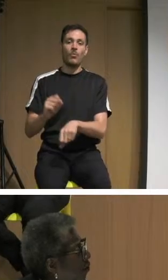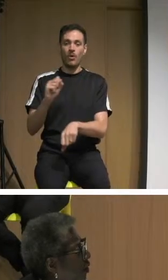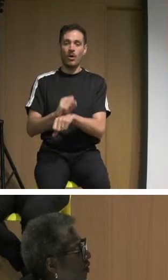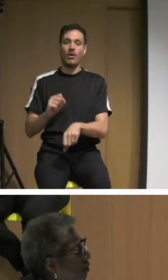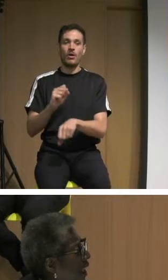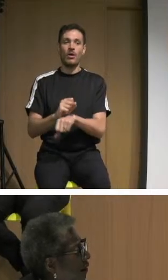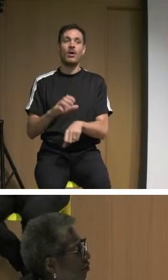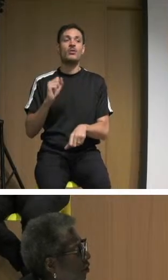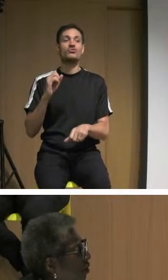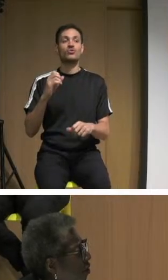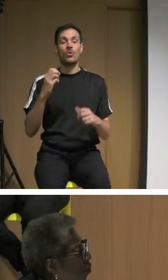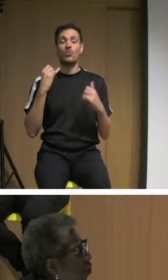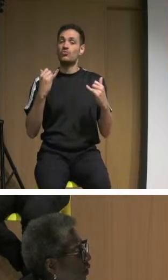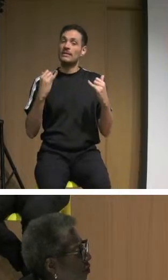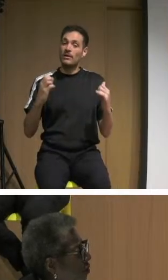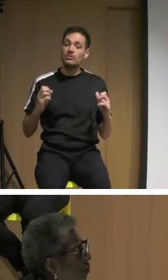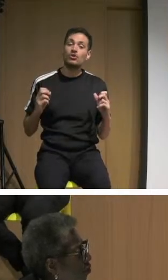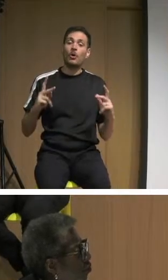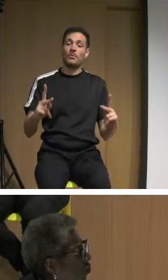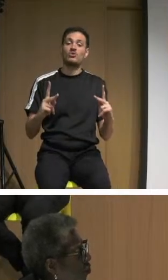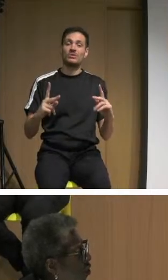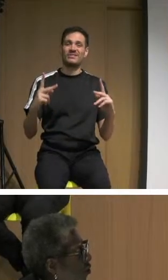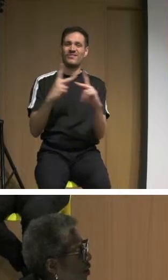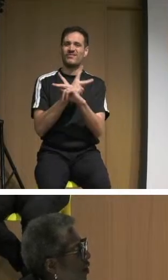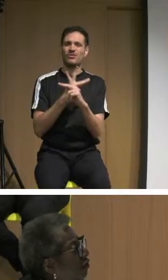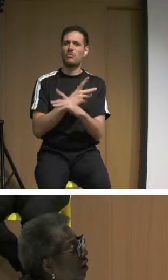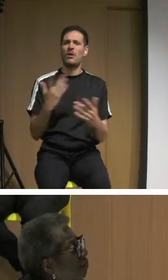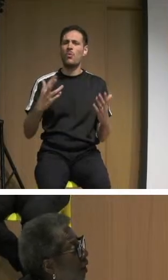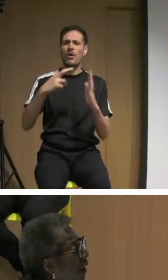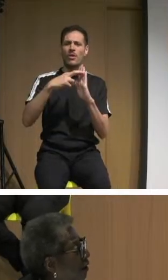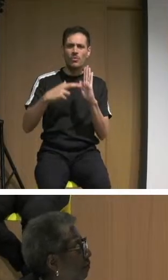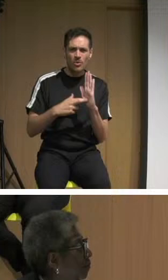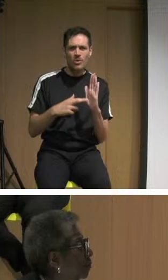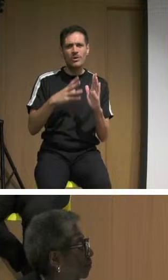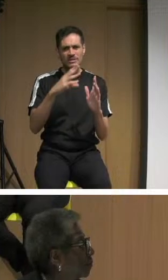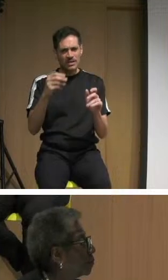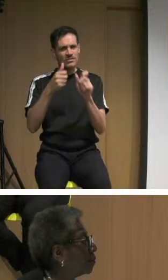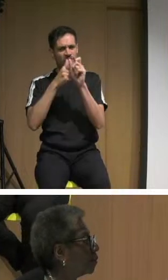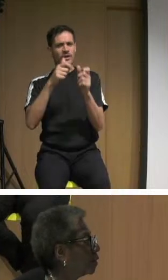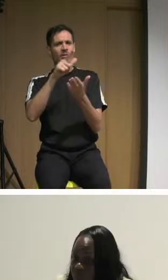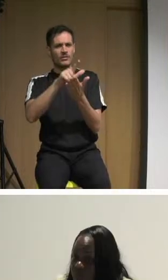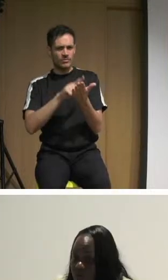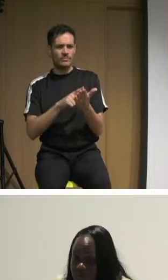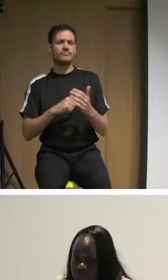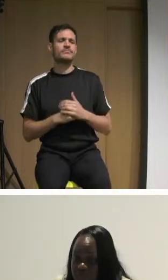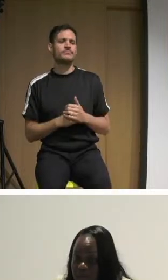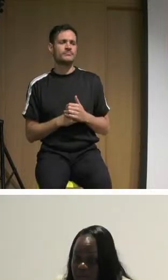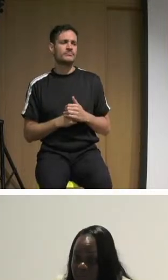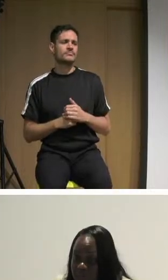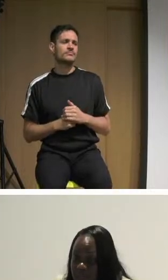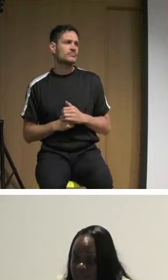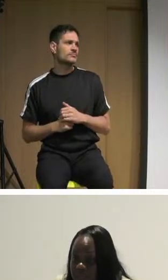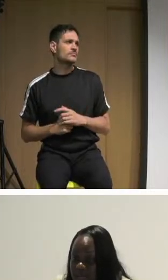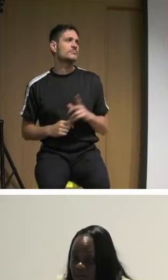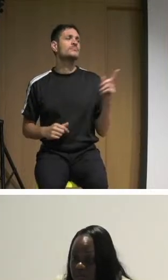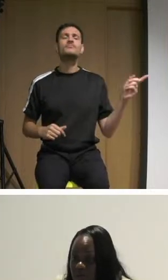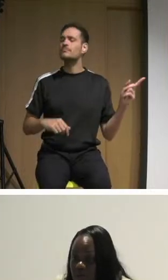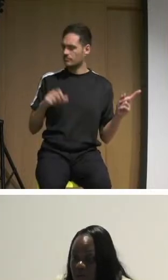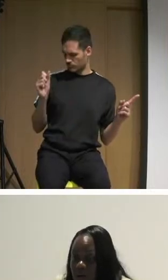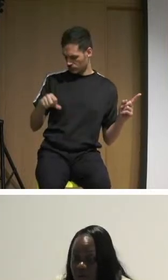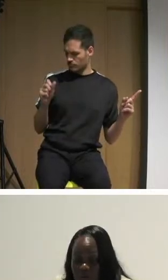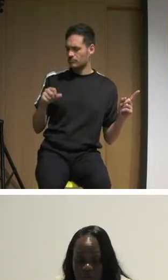find out exactly what the rules are and to comply. Absolutely. We always want to operate. It is